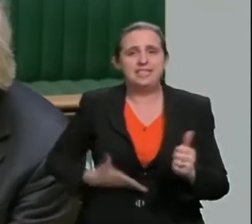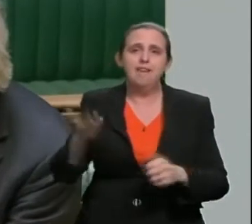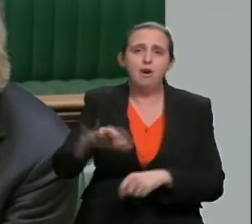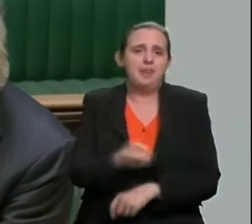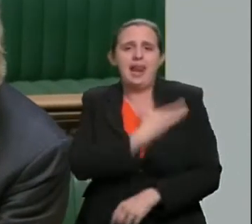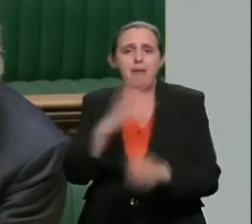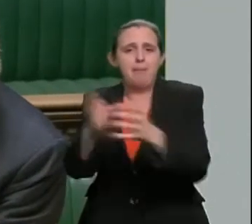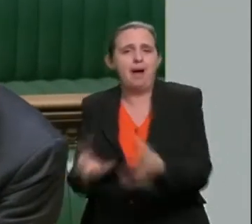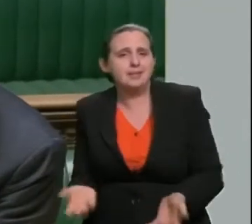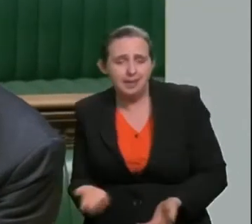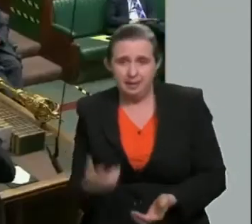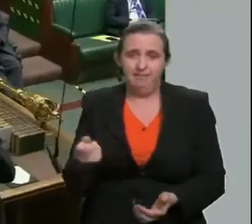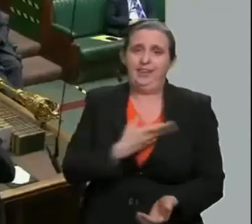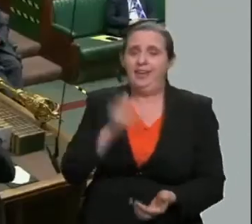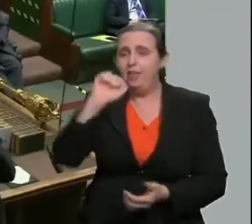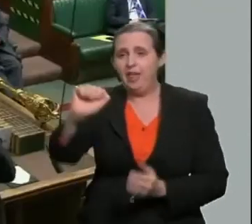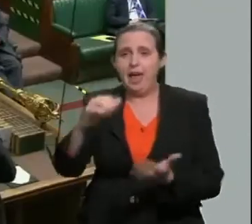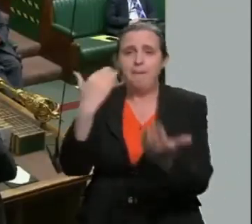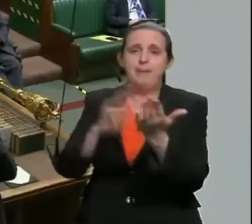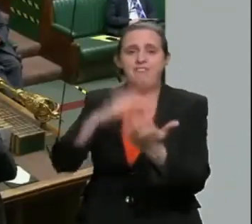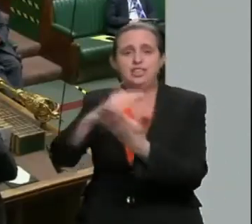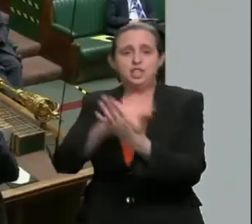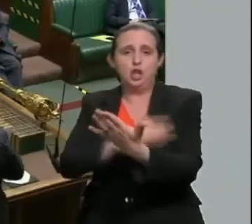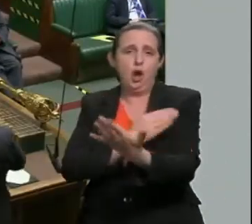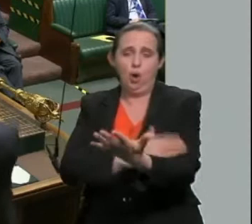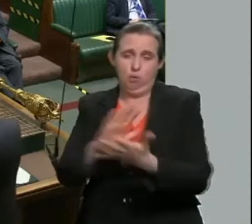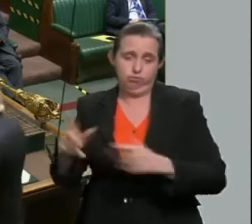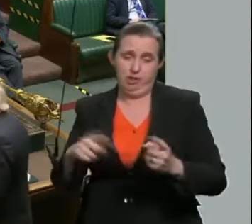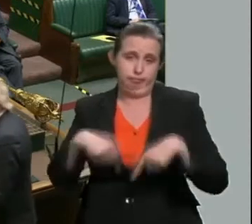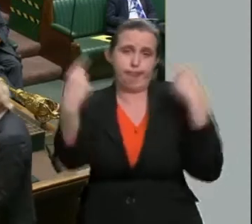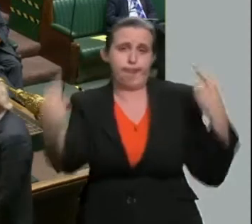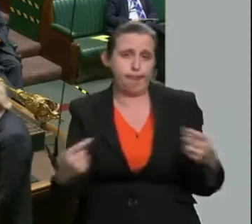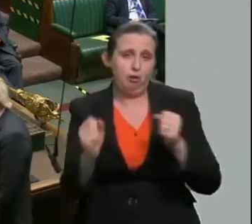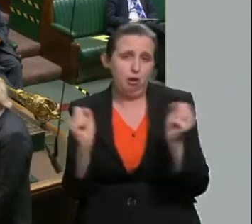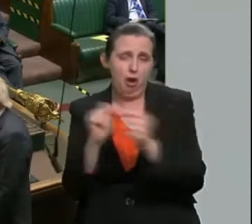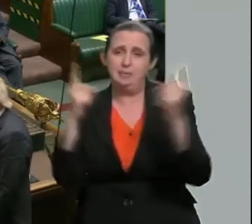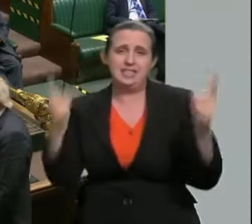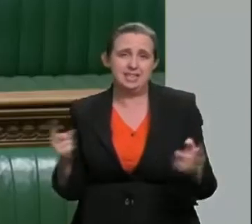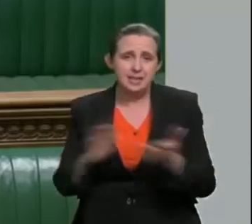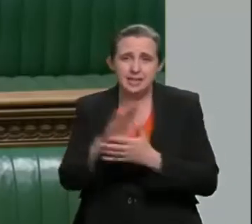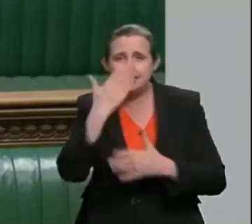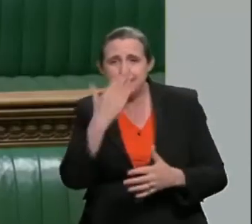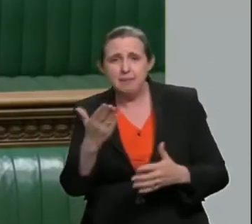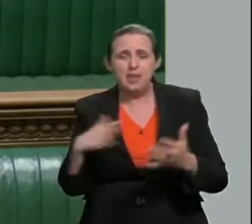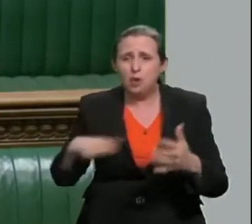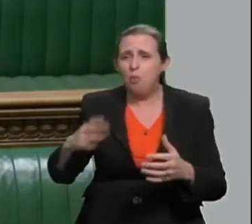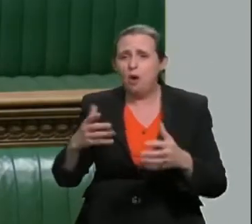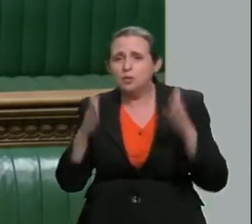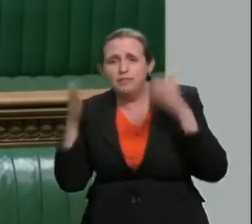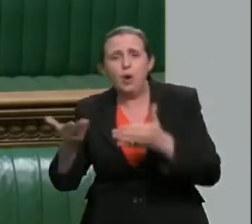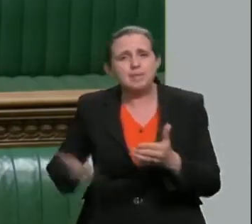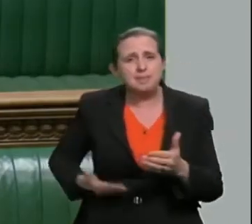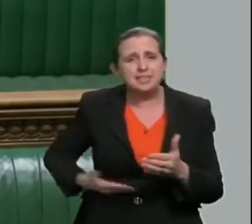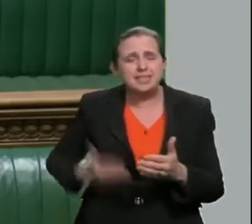on a manifesto to destroy capitalism at the last election, and indeed to dismantle the very pharmaceutical industry,